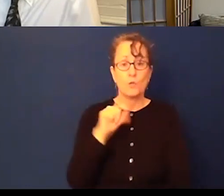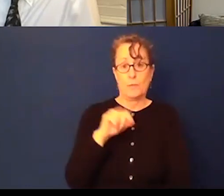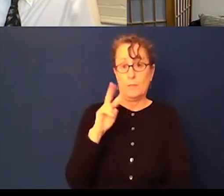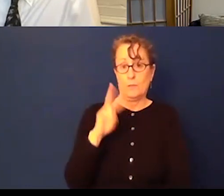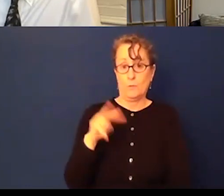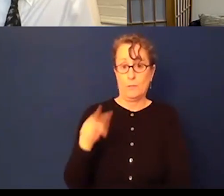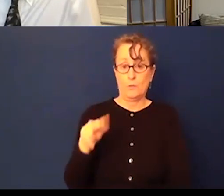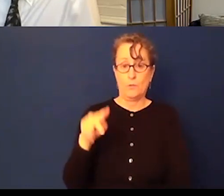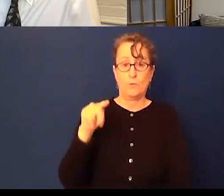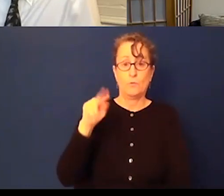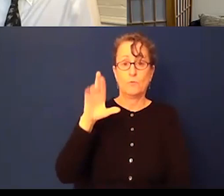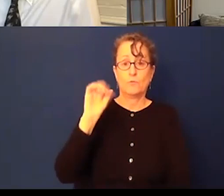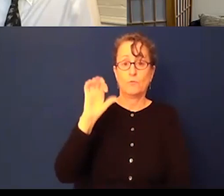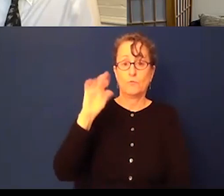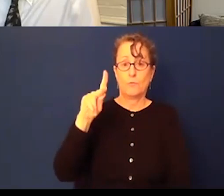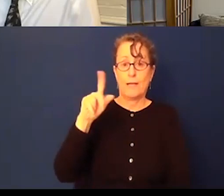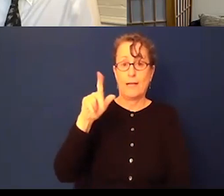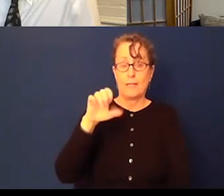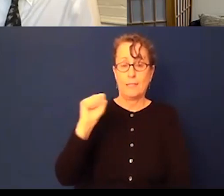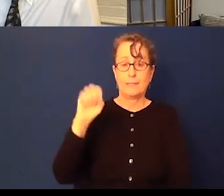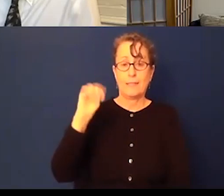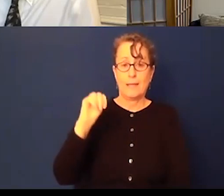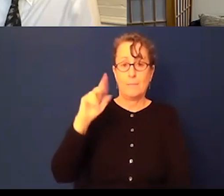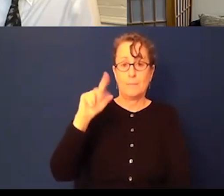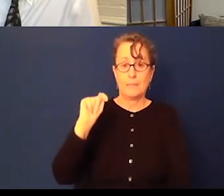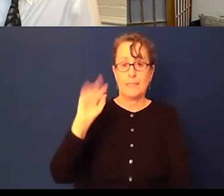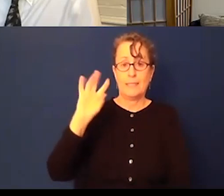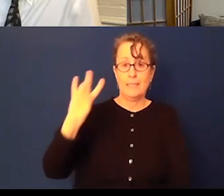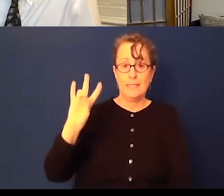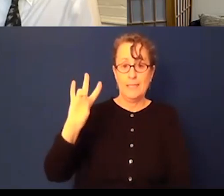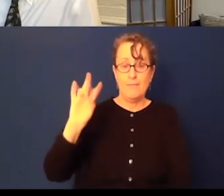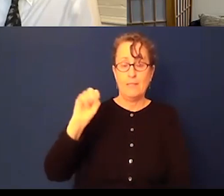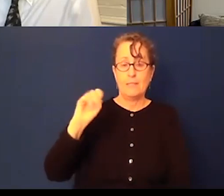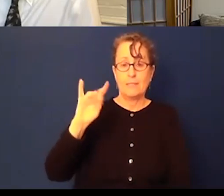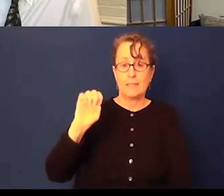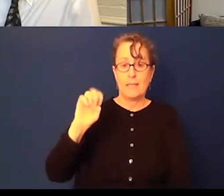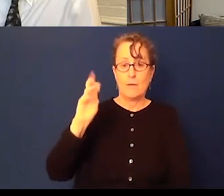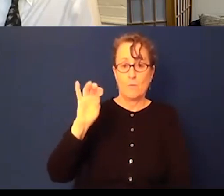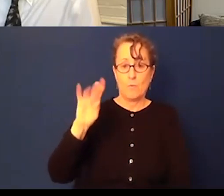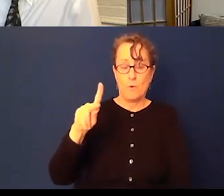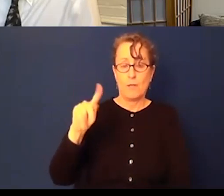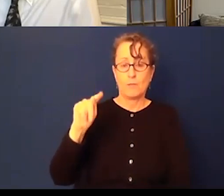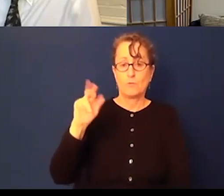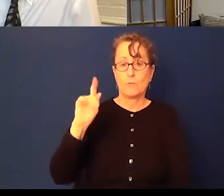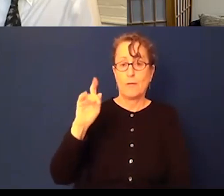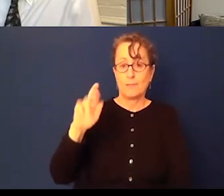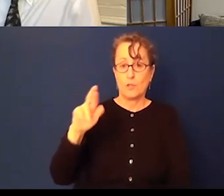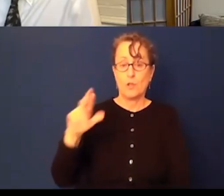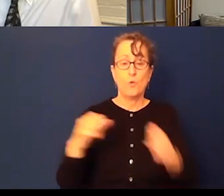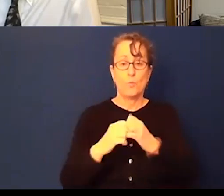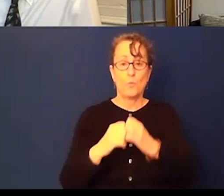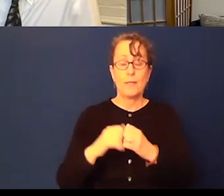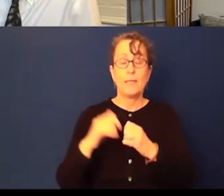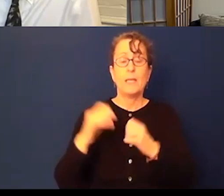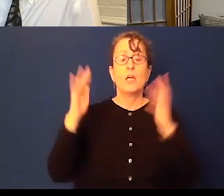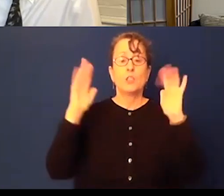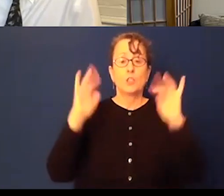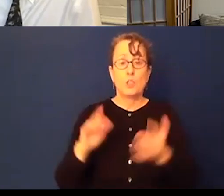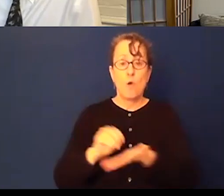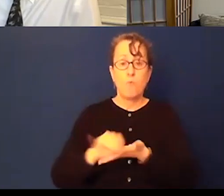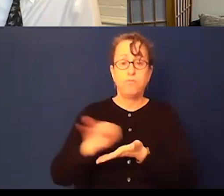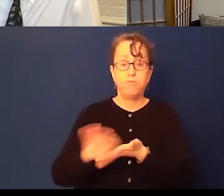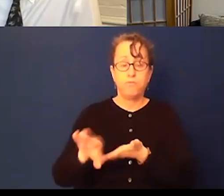2022 trackless MT7 sidewalk tractor with snowblower, power folding